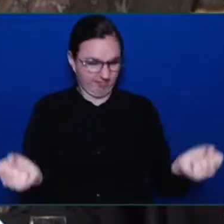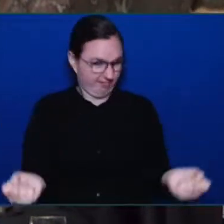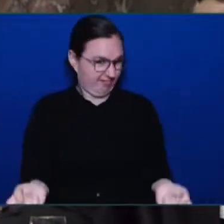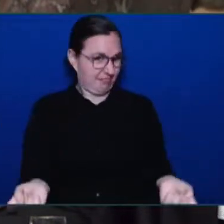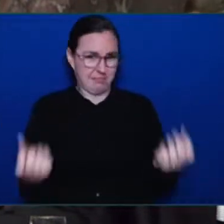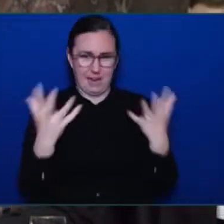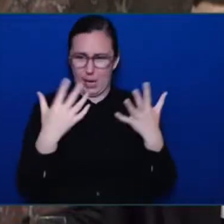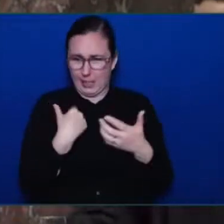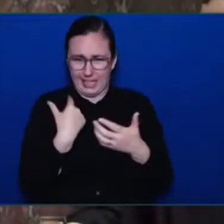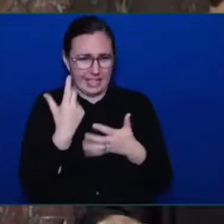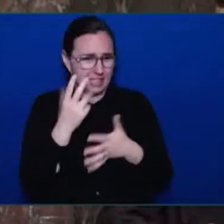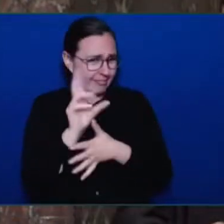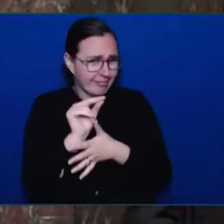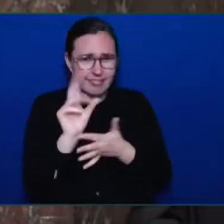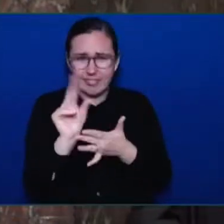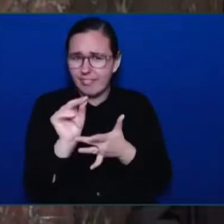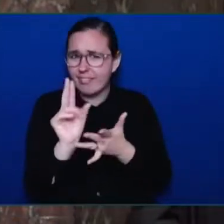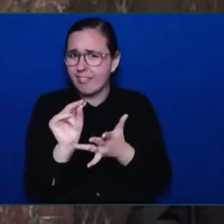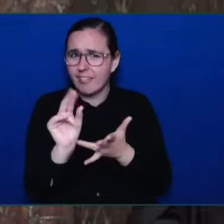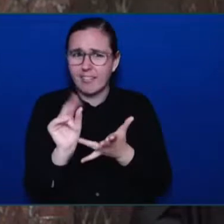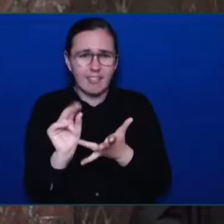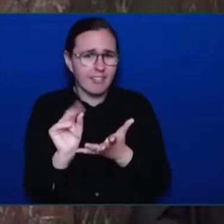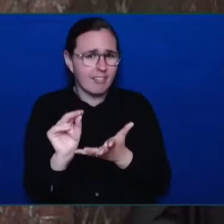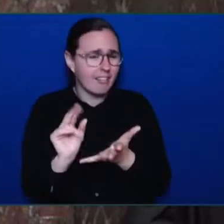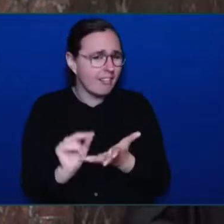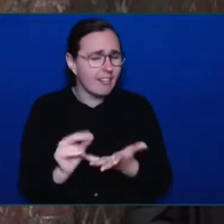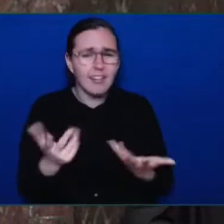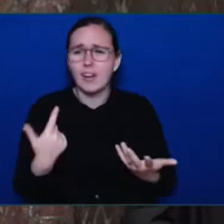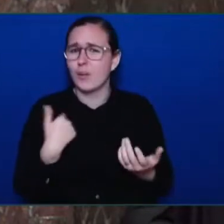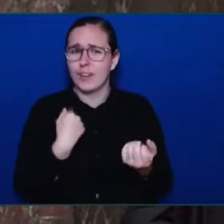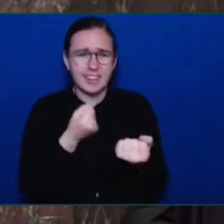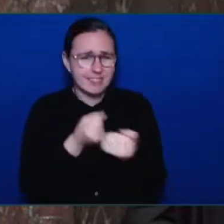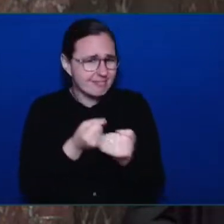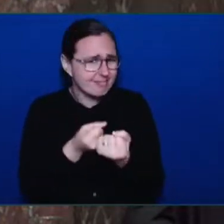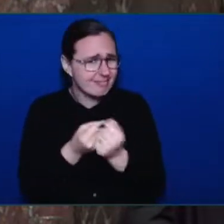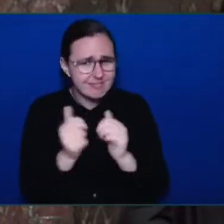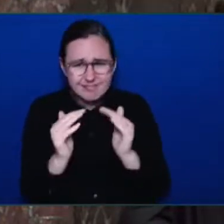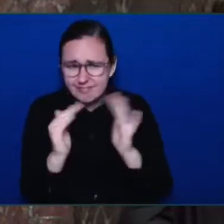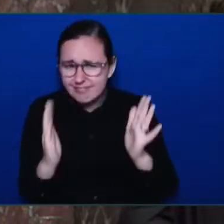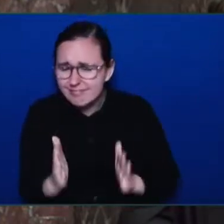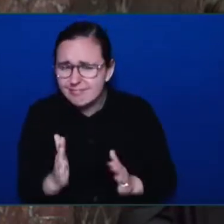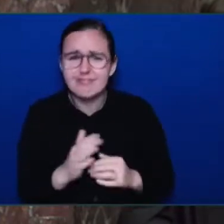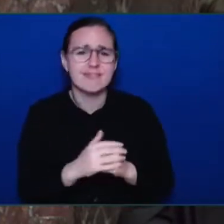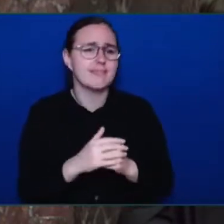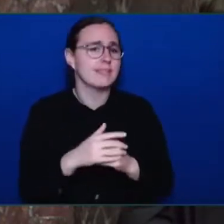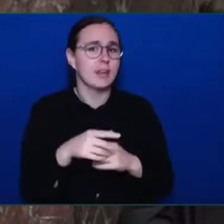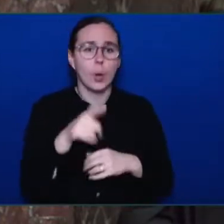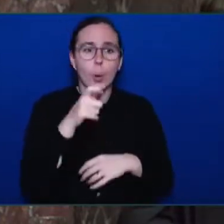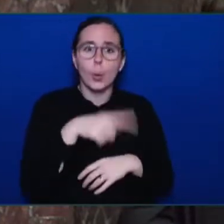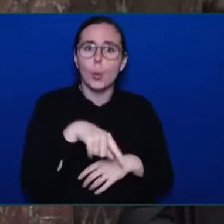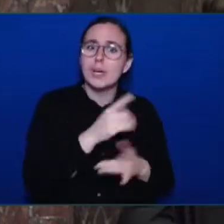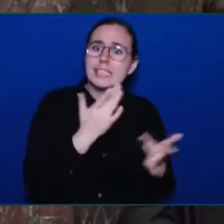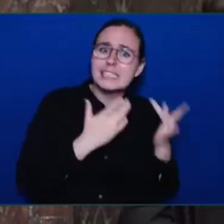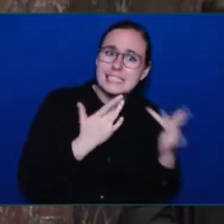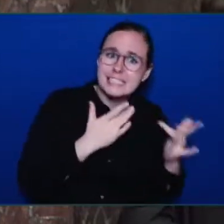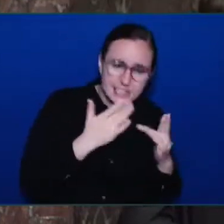housing supply issue. Yes, there's much more to do, Mr. Speaker, but we've made enormous progress in addressing the housing crisis in